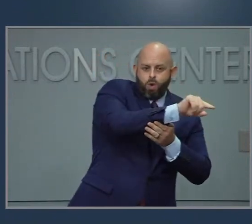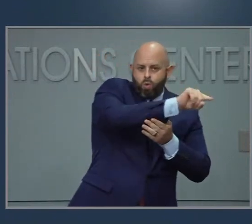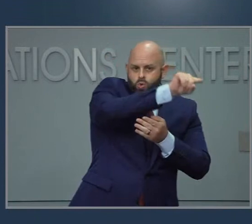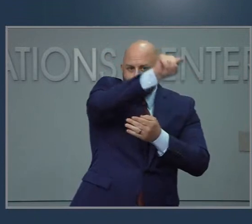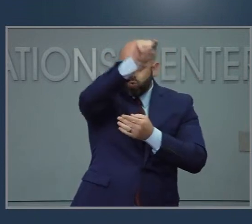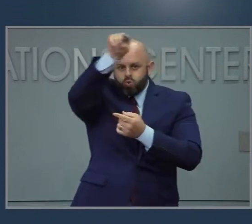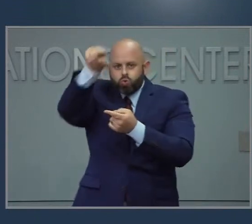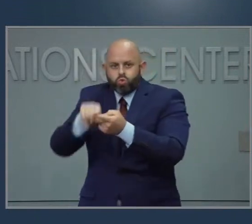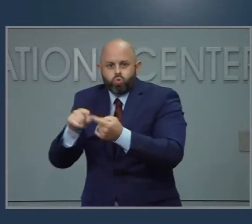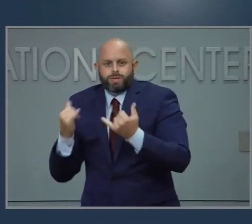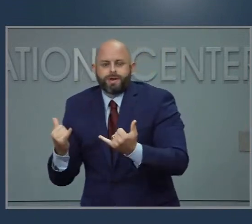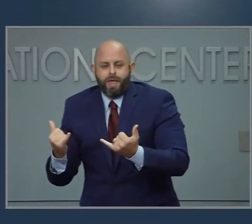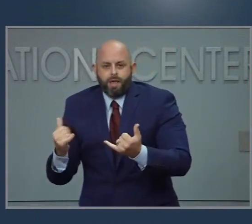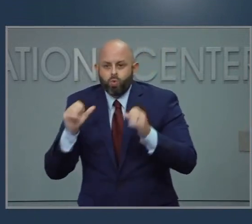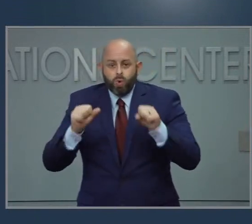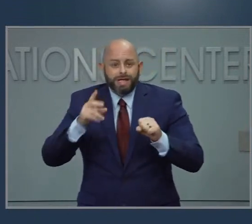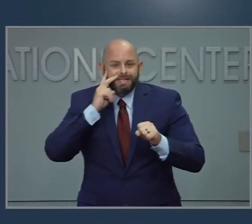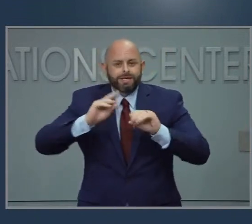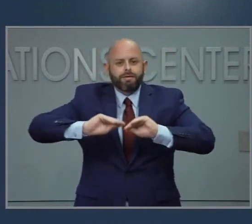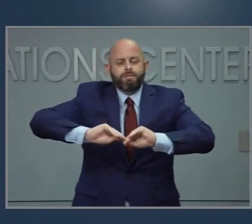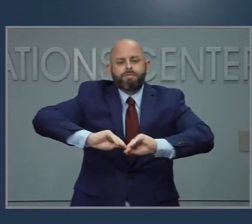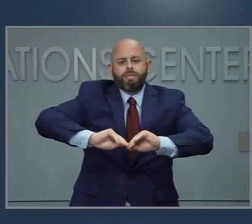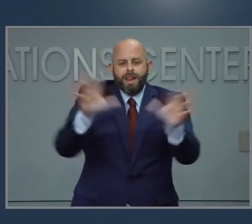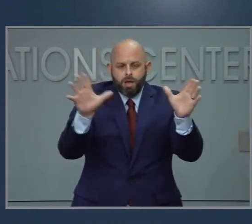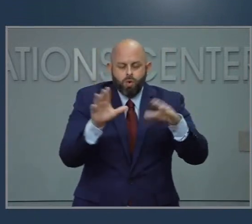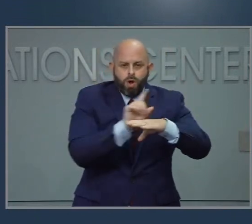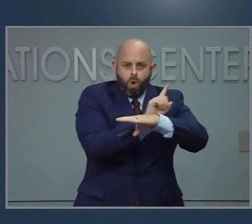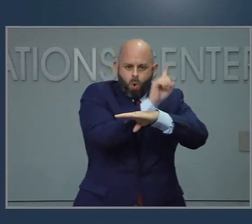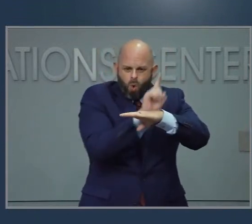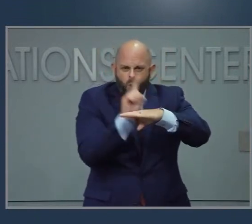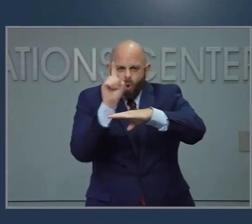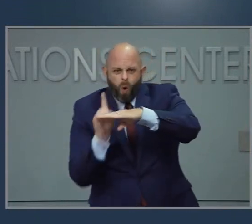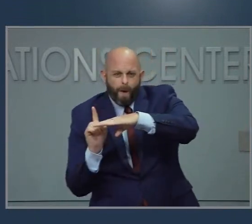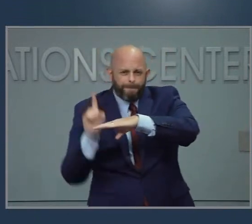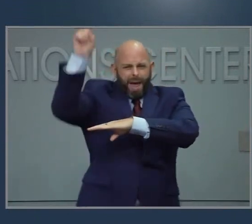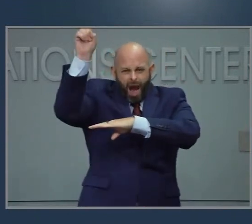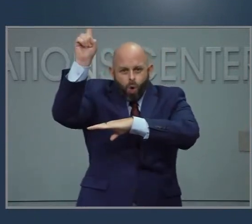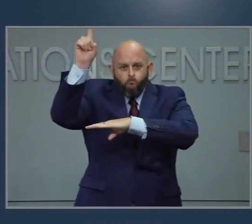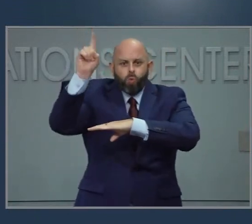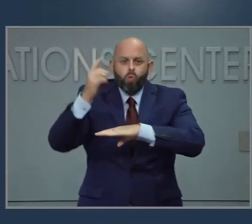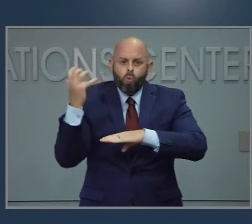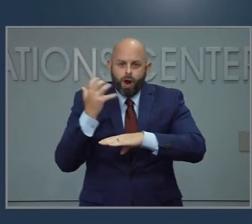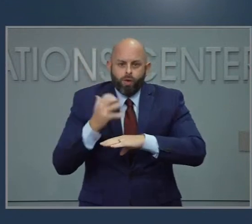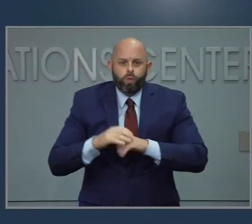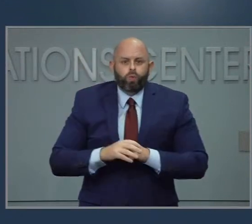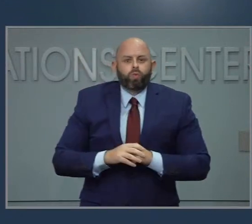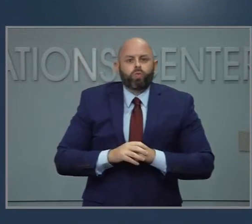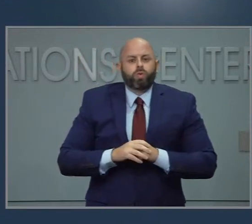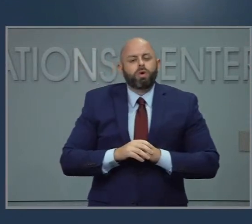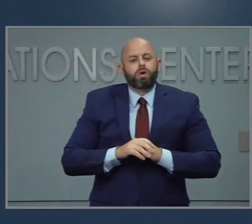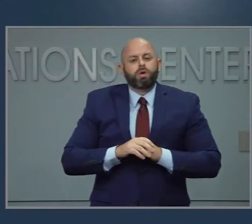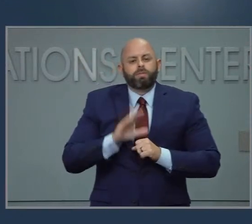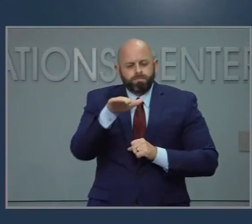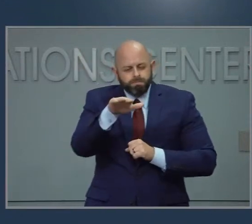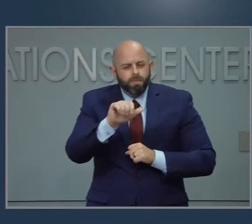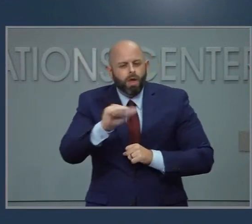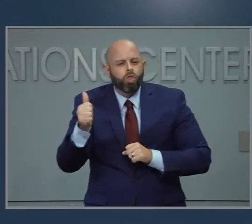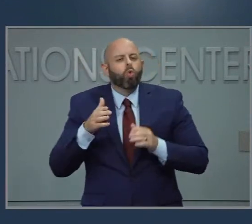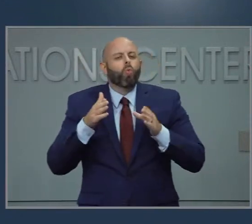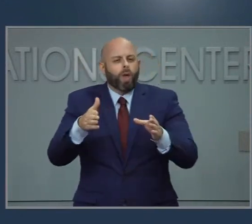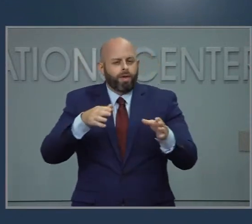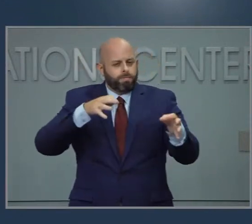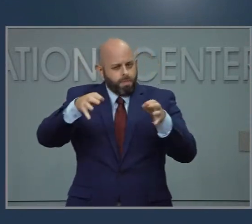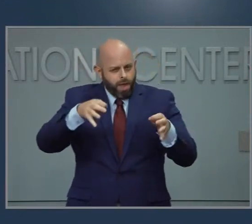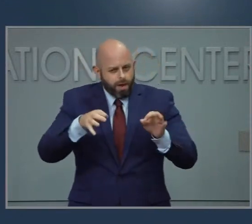can see a clear picture that our cases have increased rapidly. Here's another way to think about how things have changed so